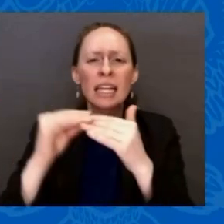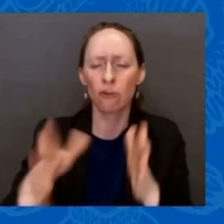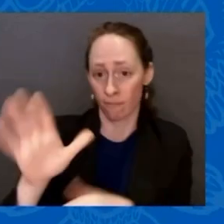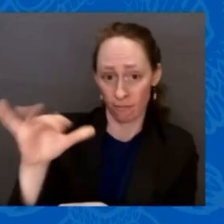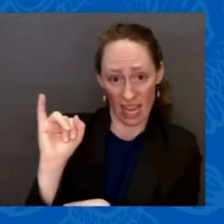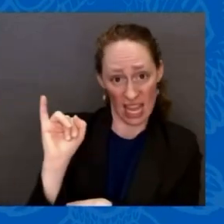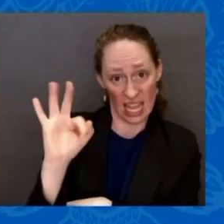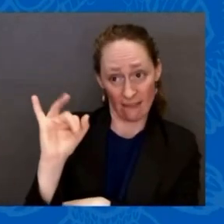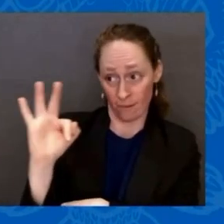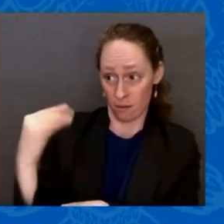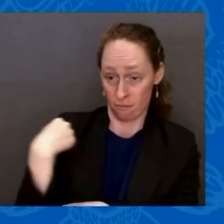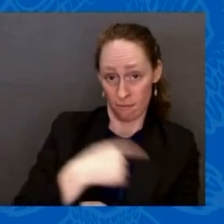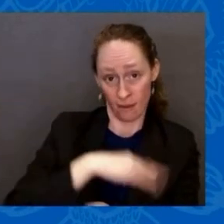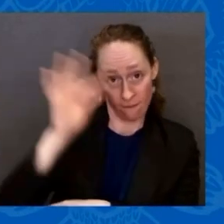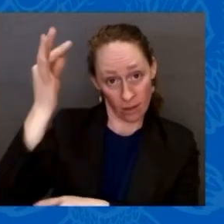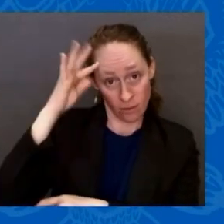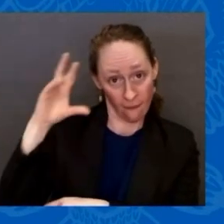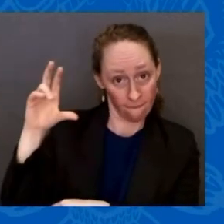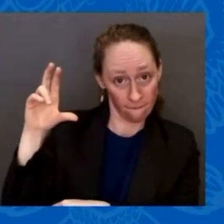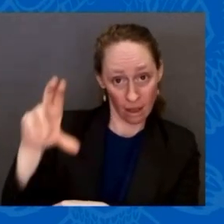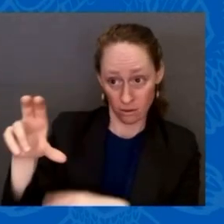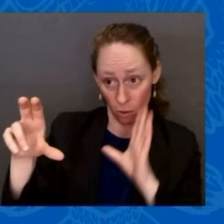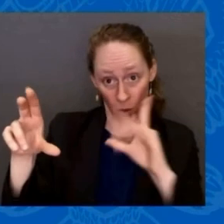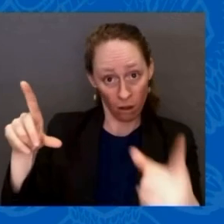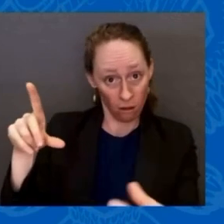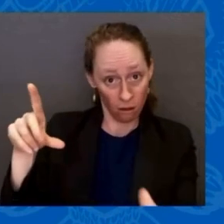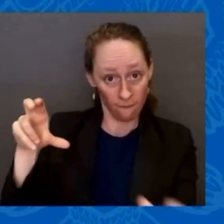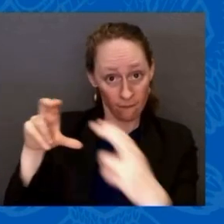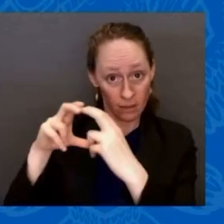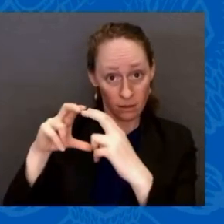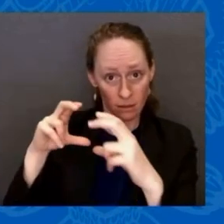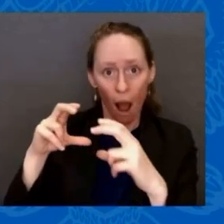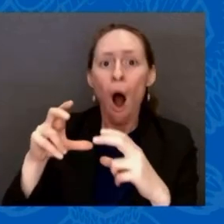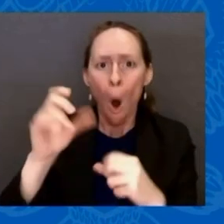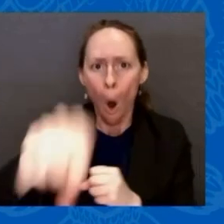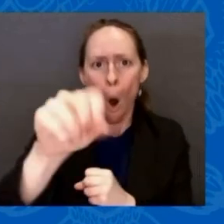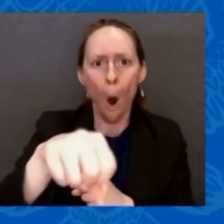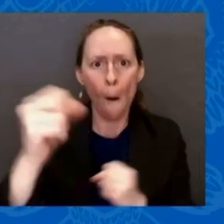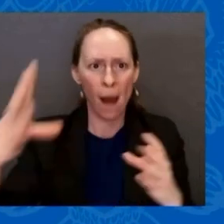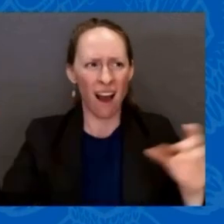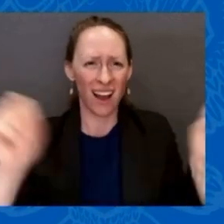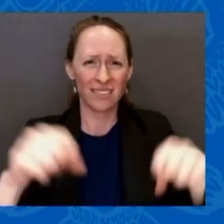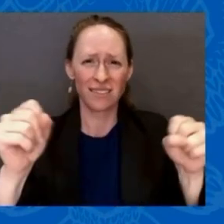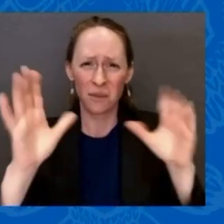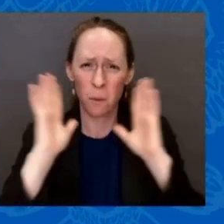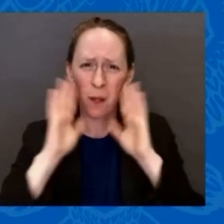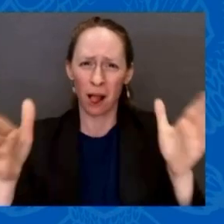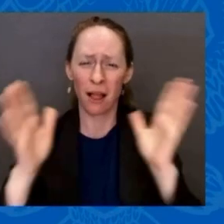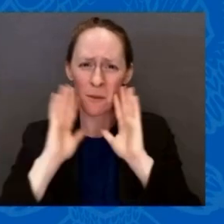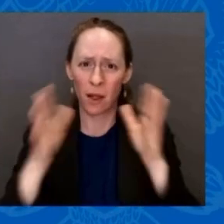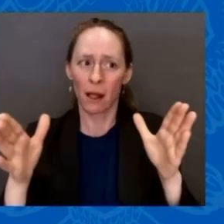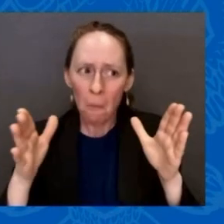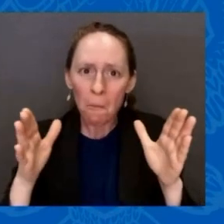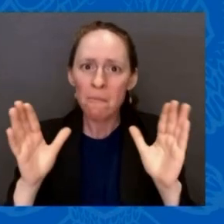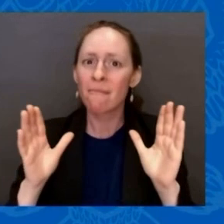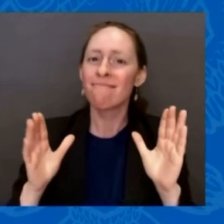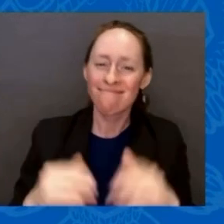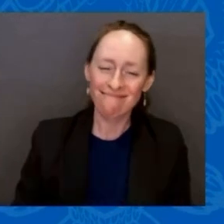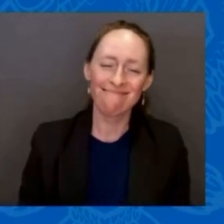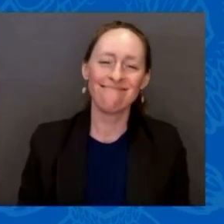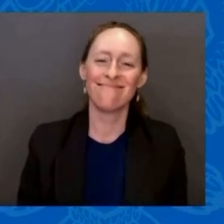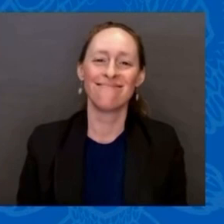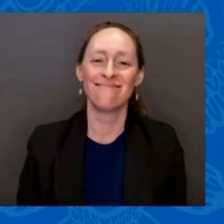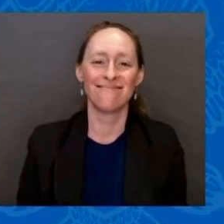said, "No, we're more likely to invest if the government invests." Public investment declined here at home. Industries that we invented started to